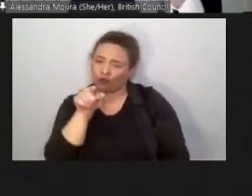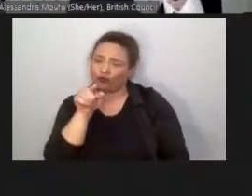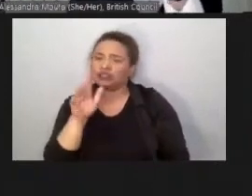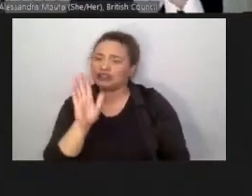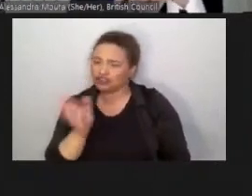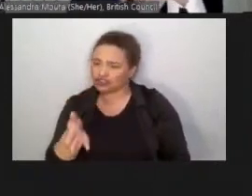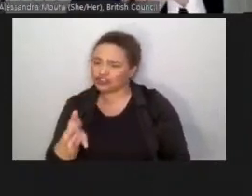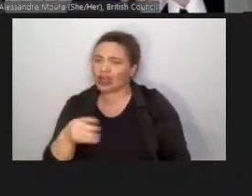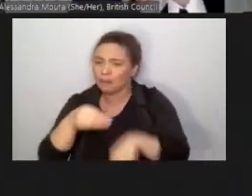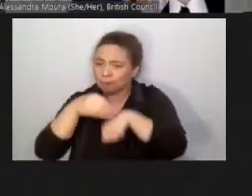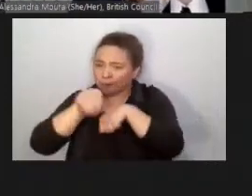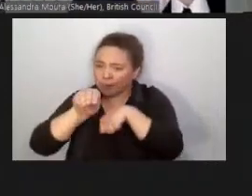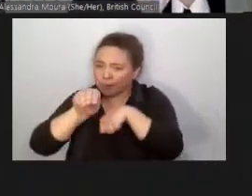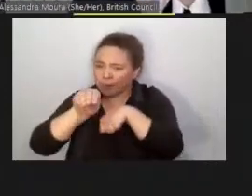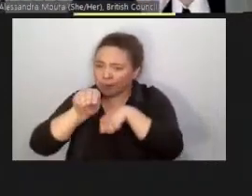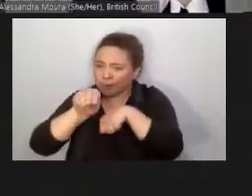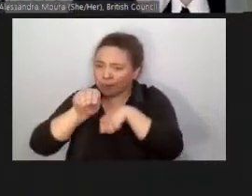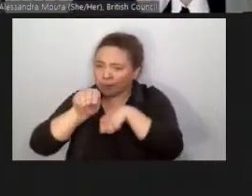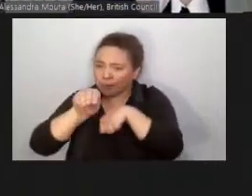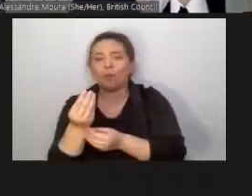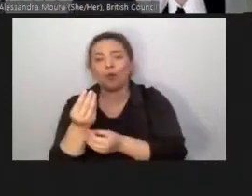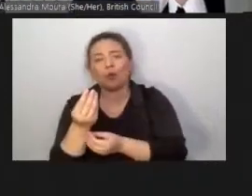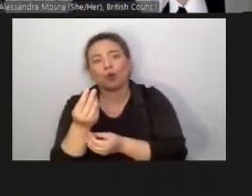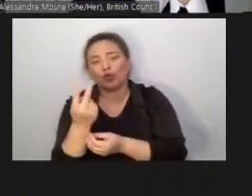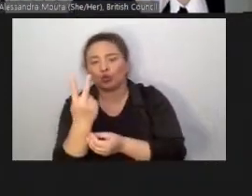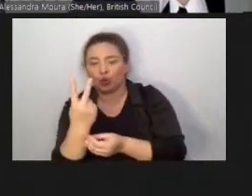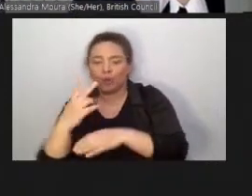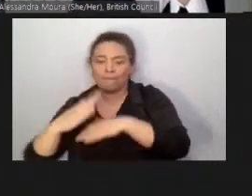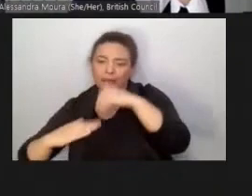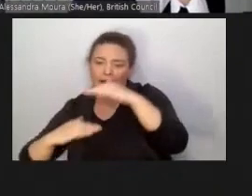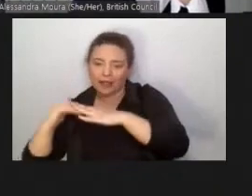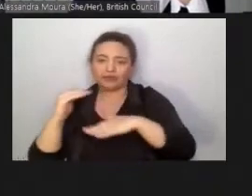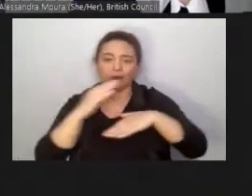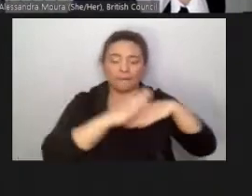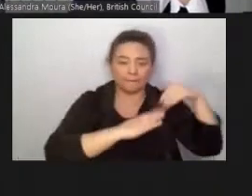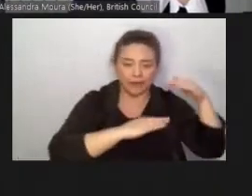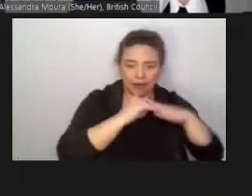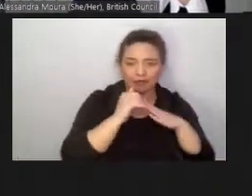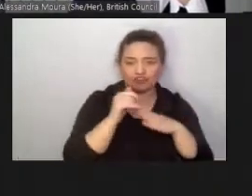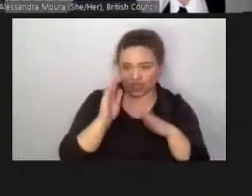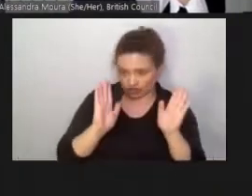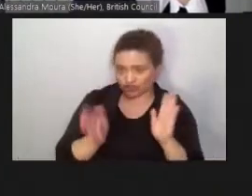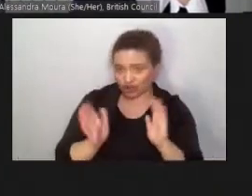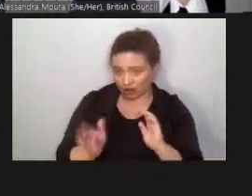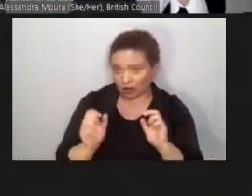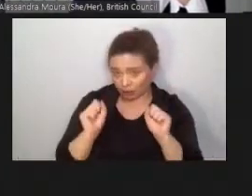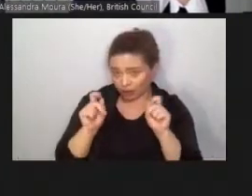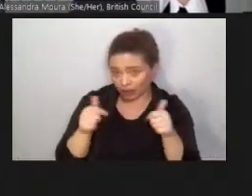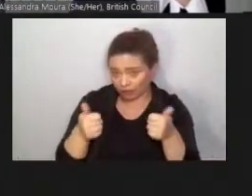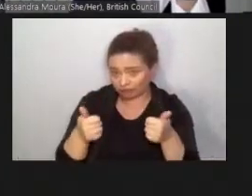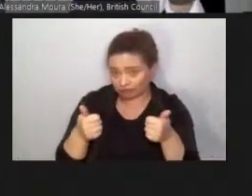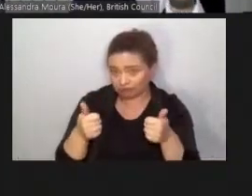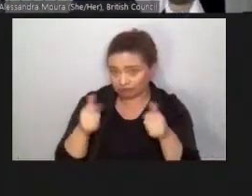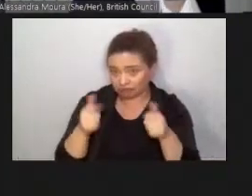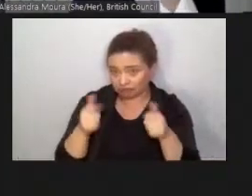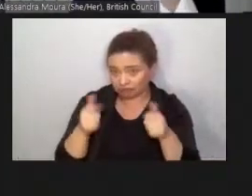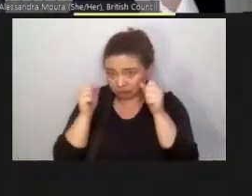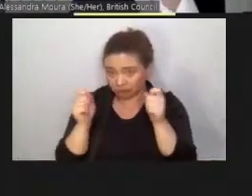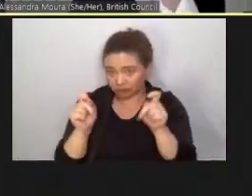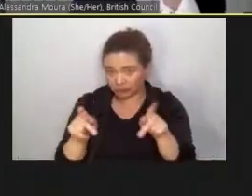professional practices and the Yeah, four what are they called? The four levels of